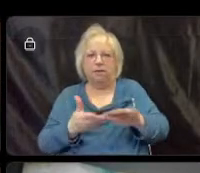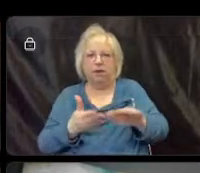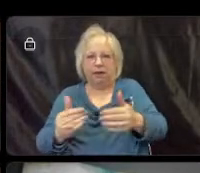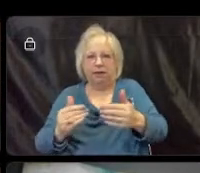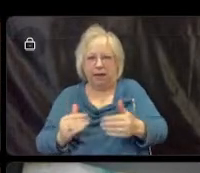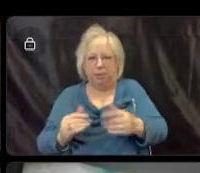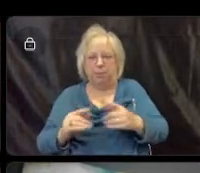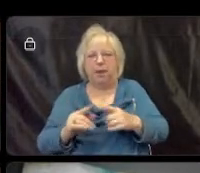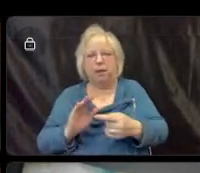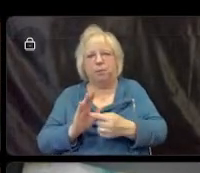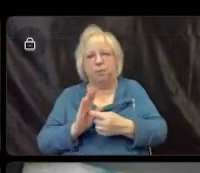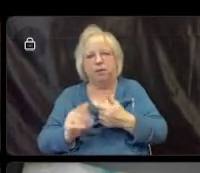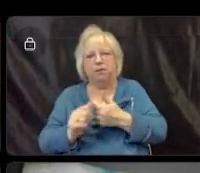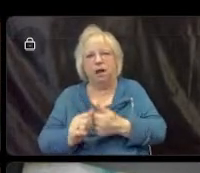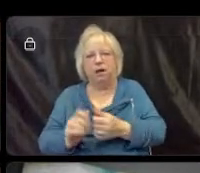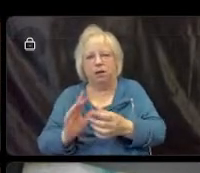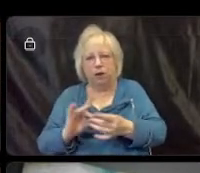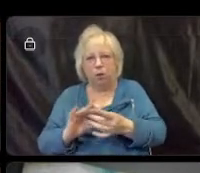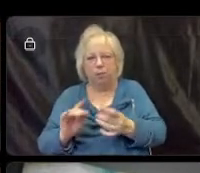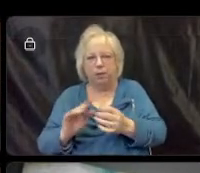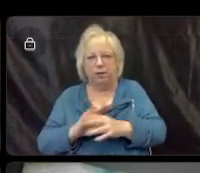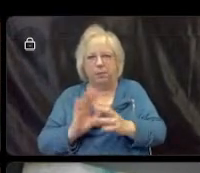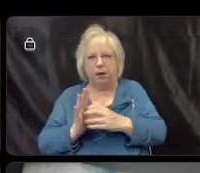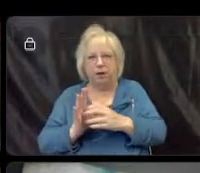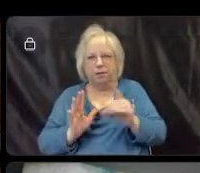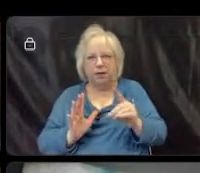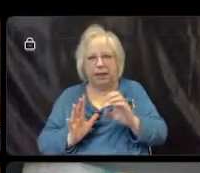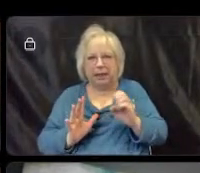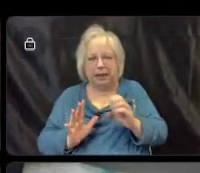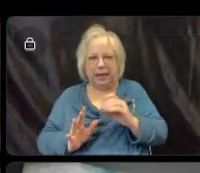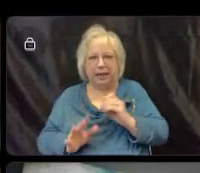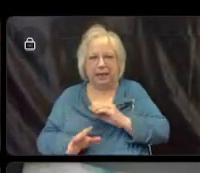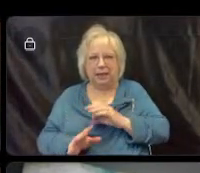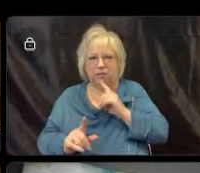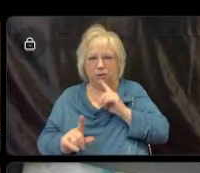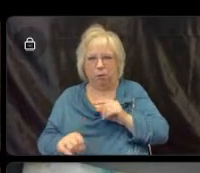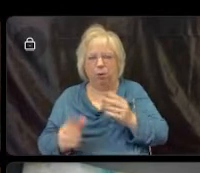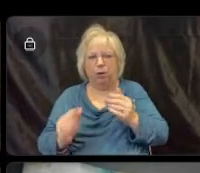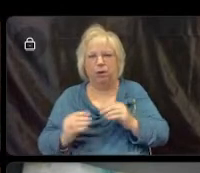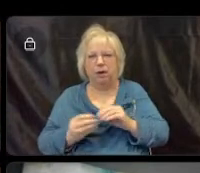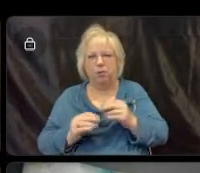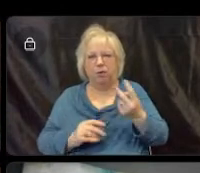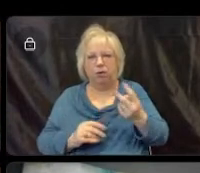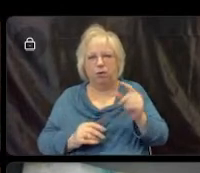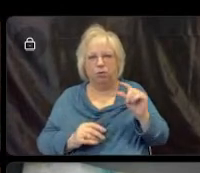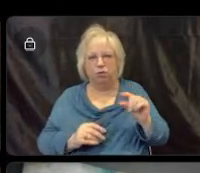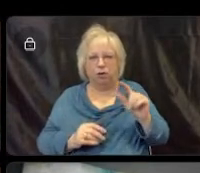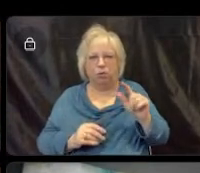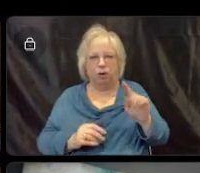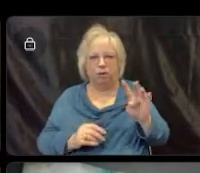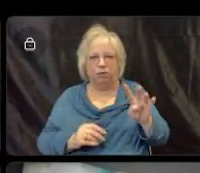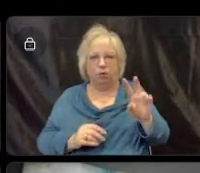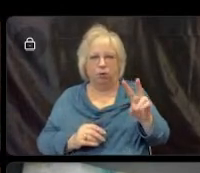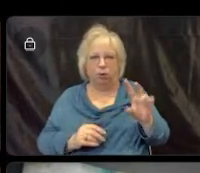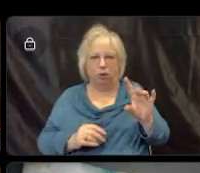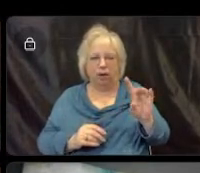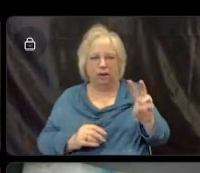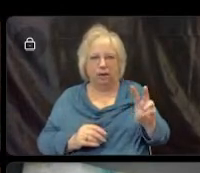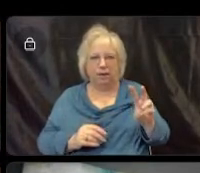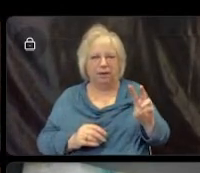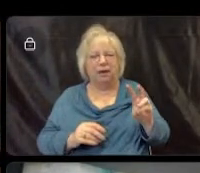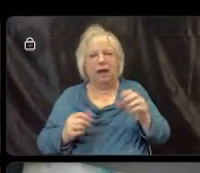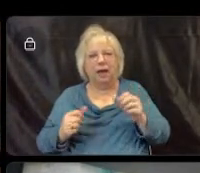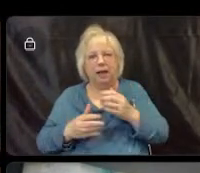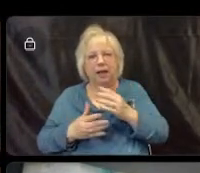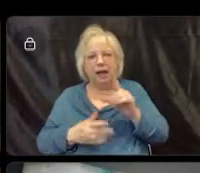in paragraphs D and E and the staff analysis of the agenda staff report. Item number 2, G23486, alley right-of-way